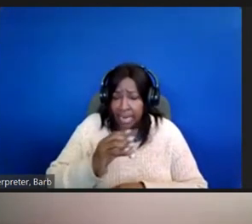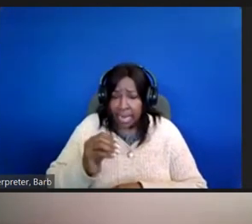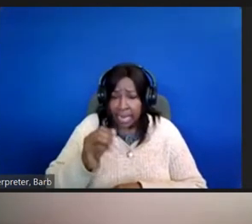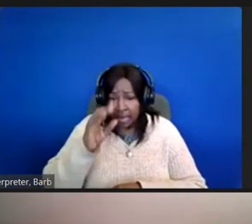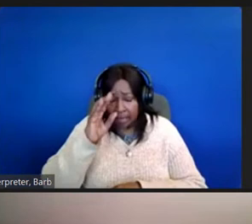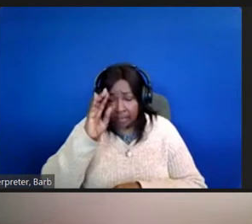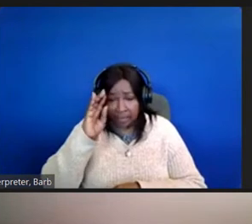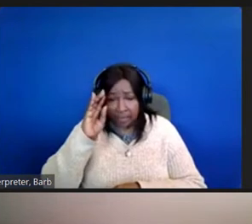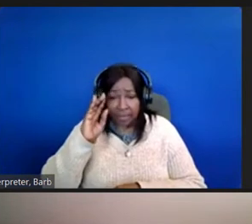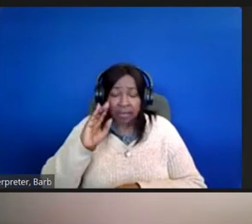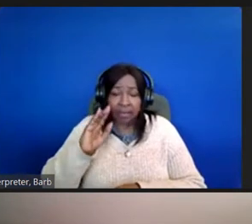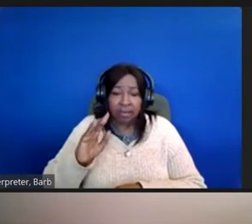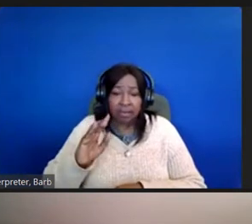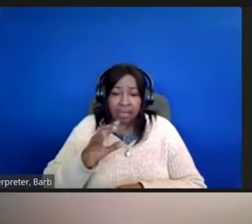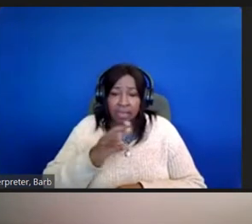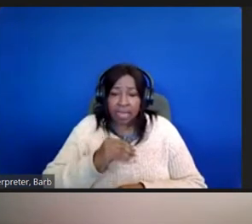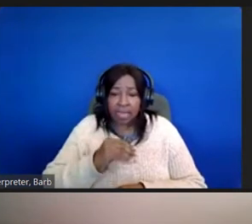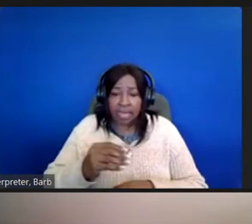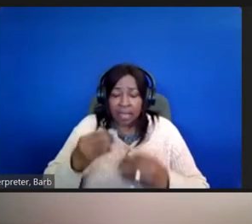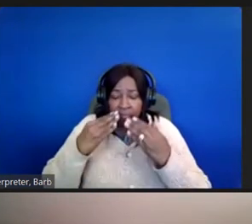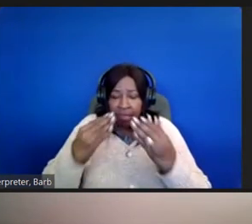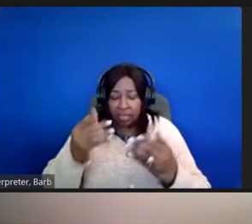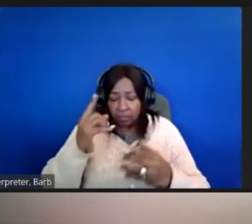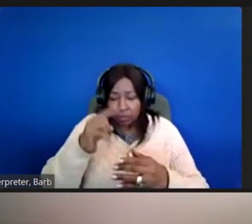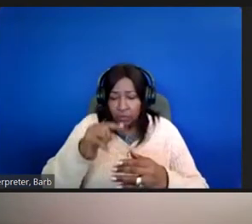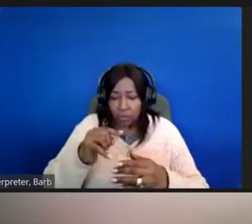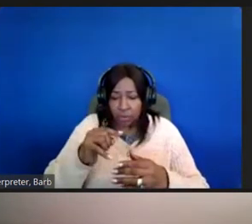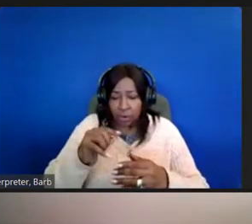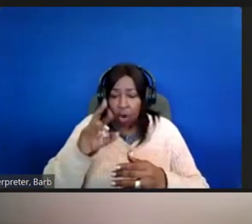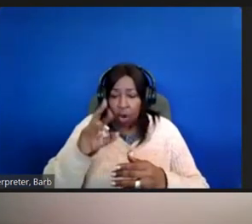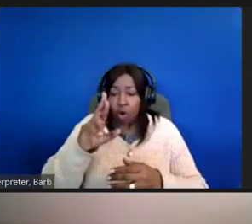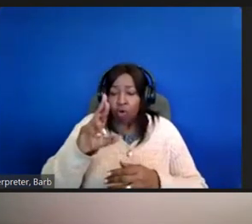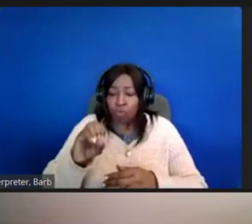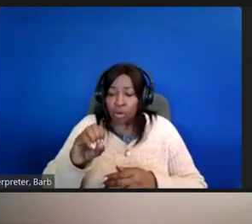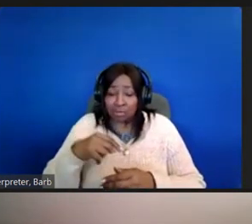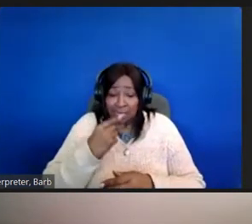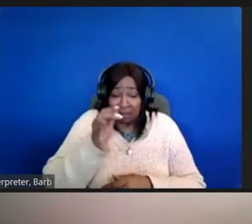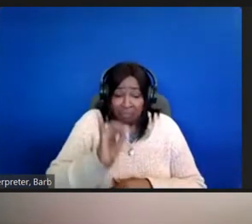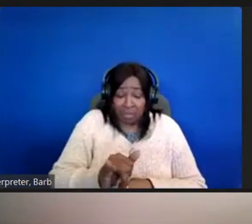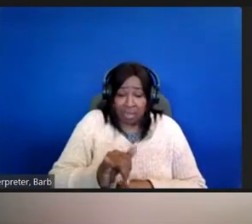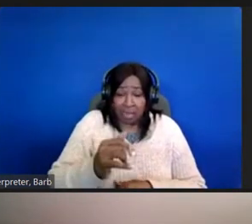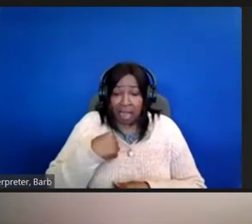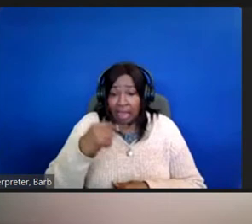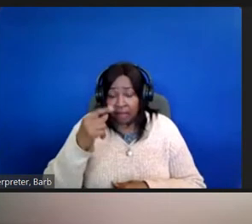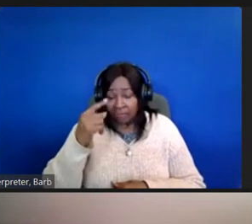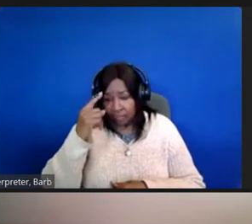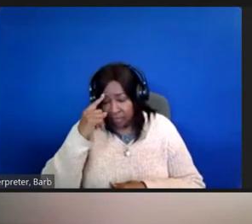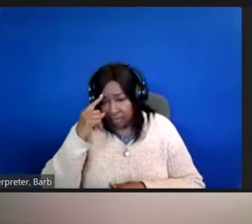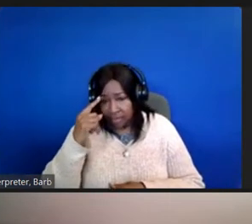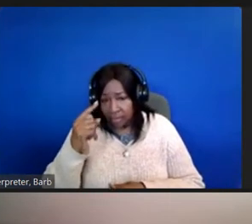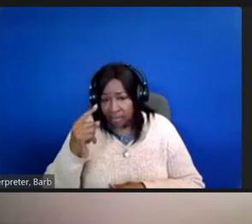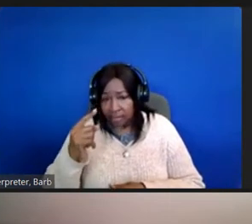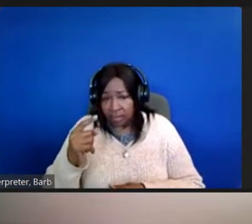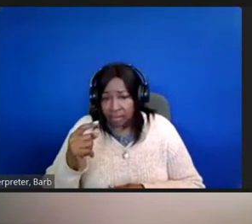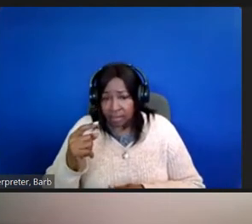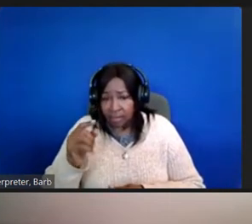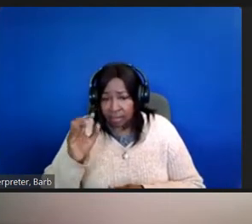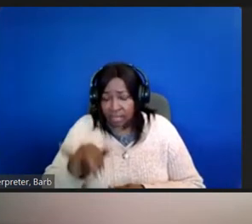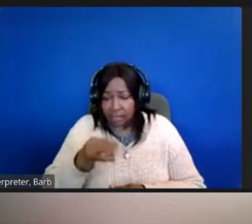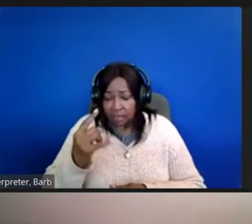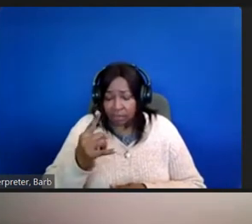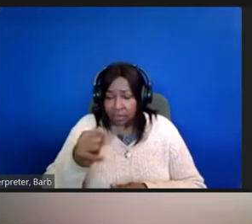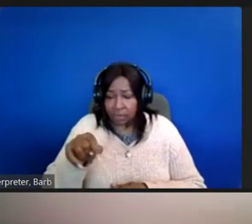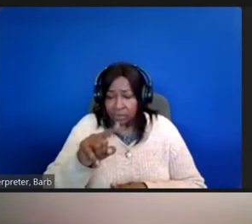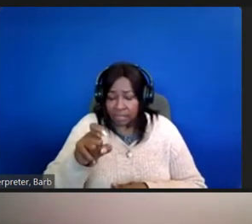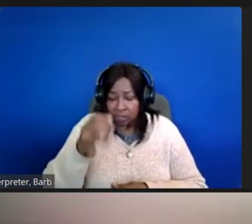and thank you, and thank you for restating that too. I think that is important to bring up and make a note about. Thank you. Okay, thank